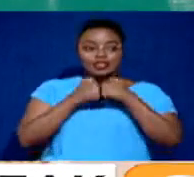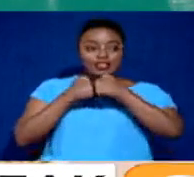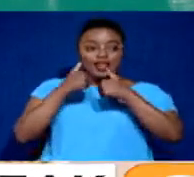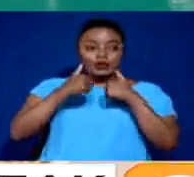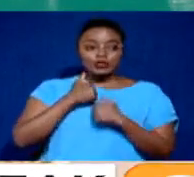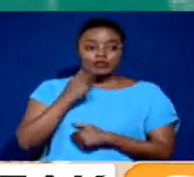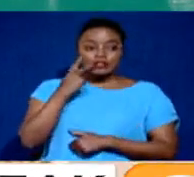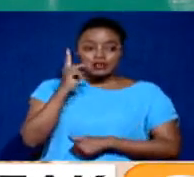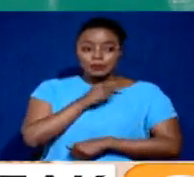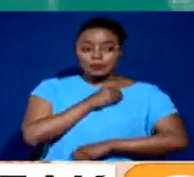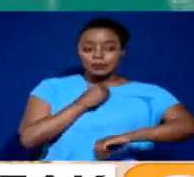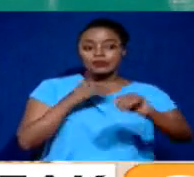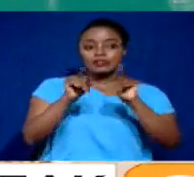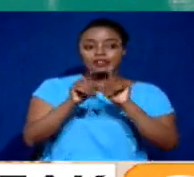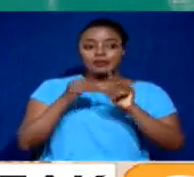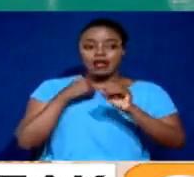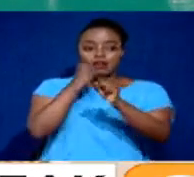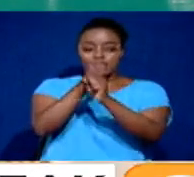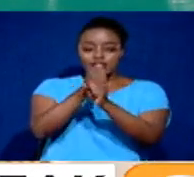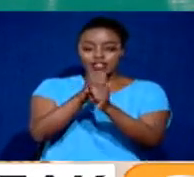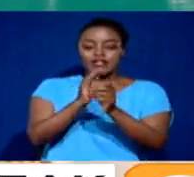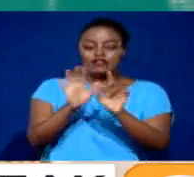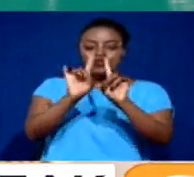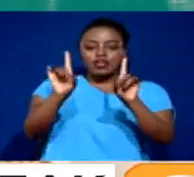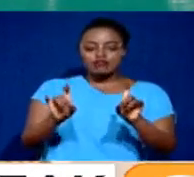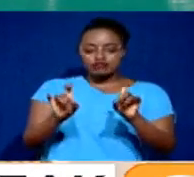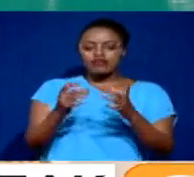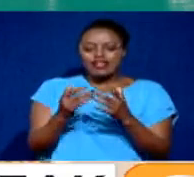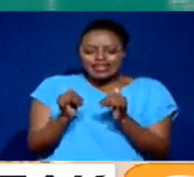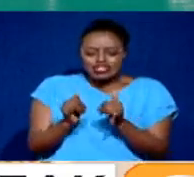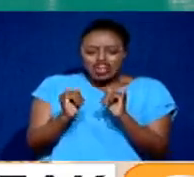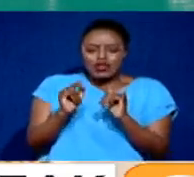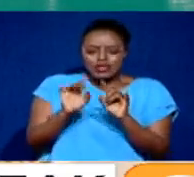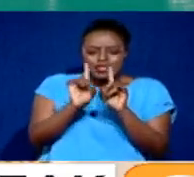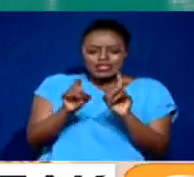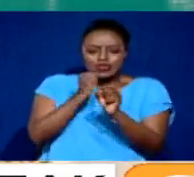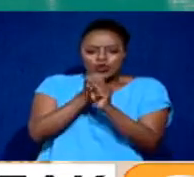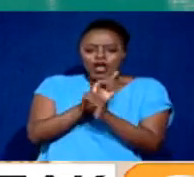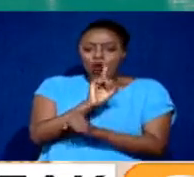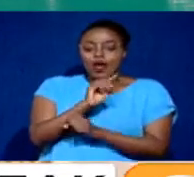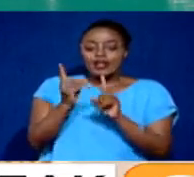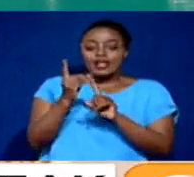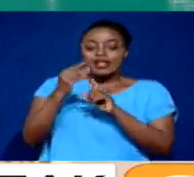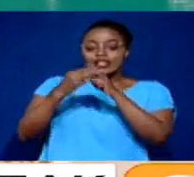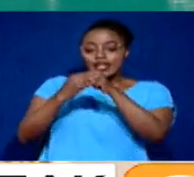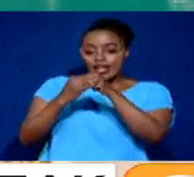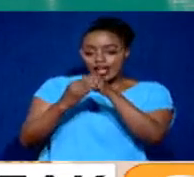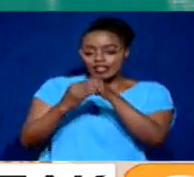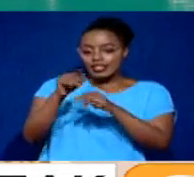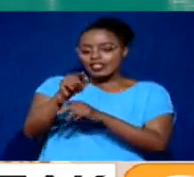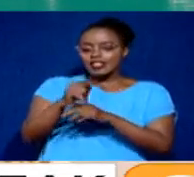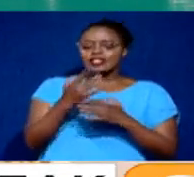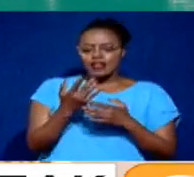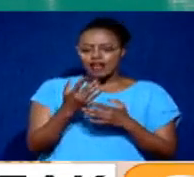were witnessed with respect to the simulation exercise that was conducted on the 9th, it is